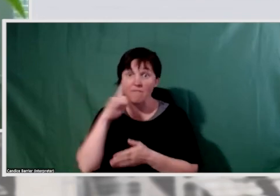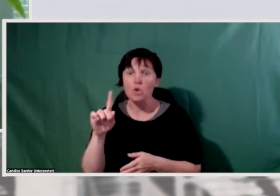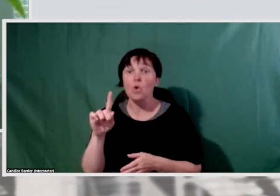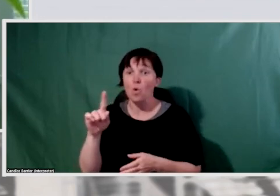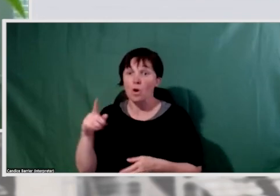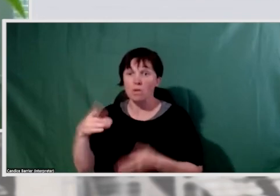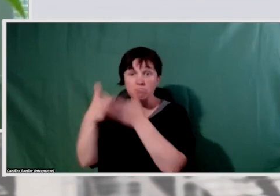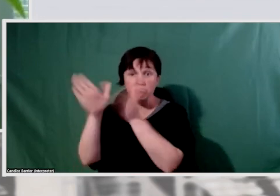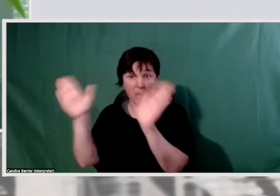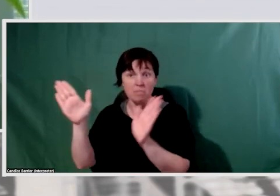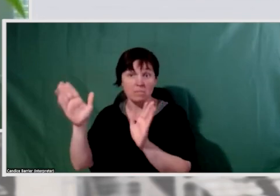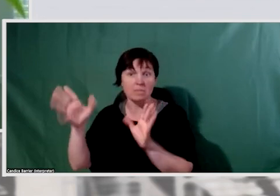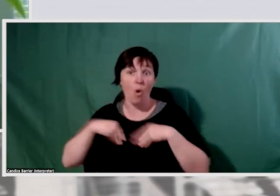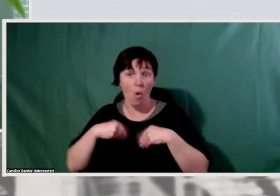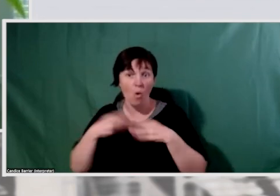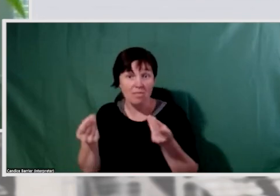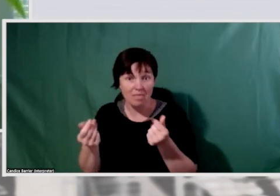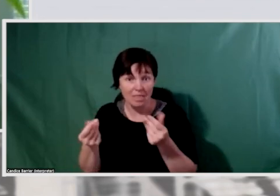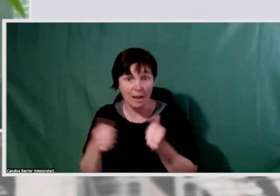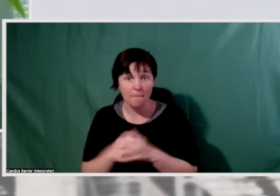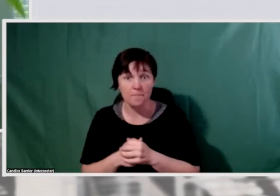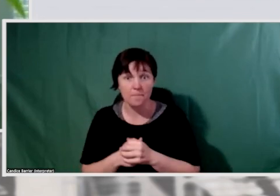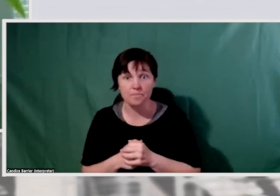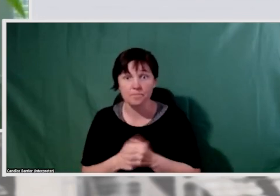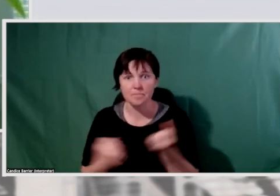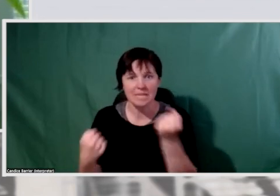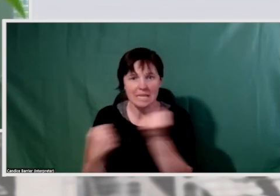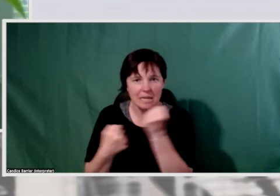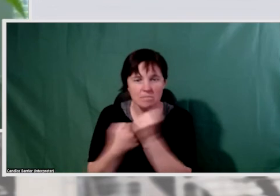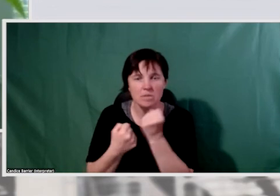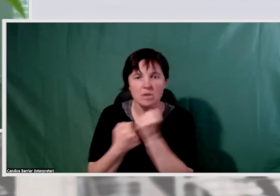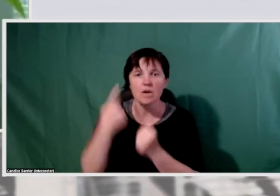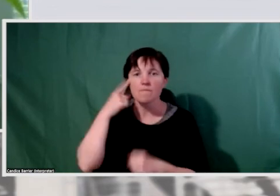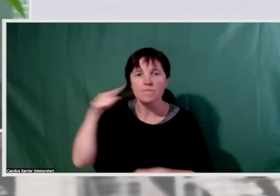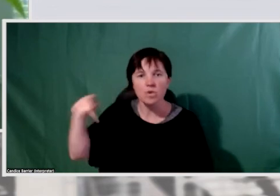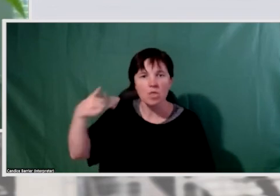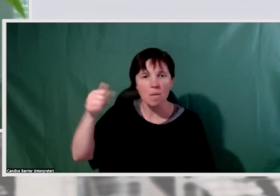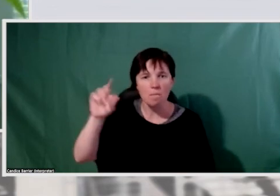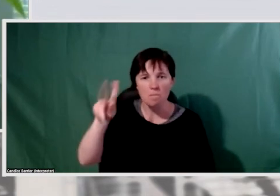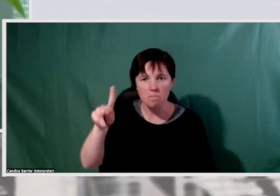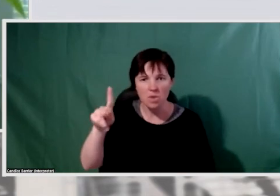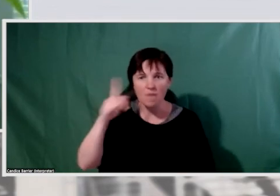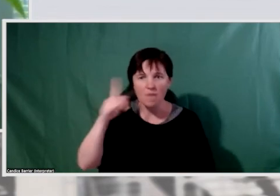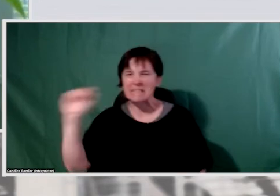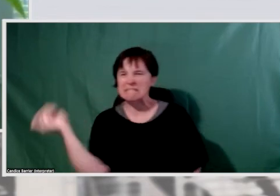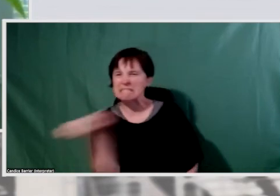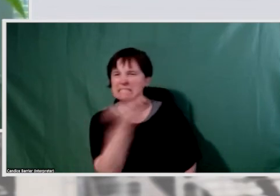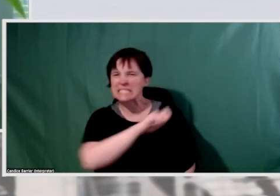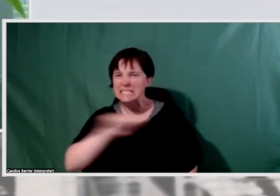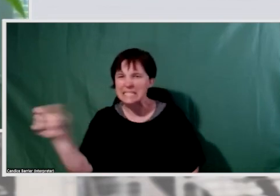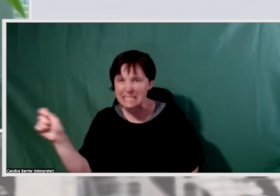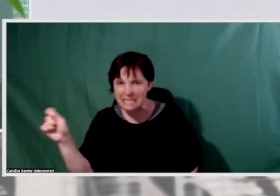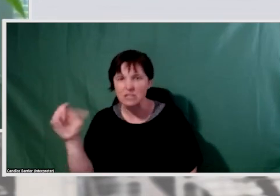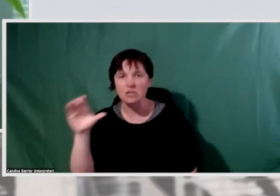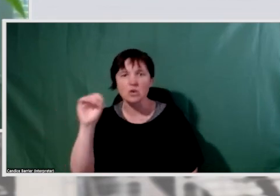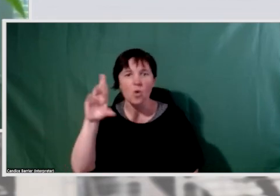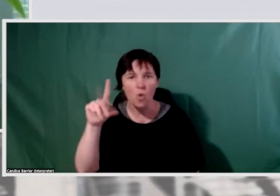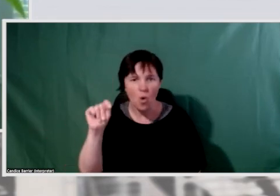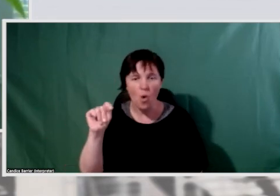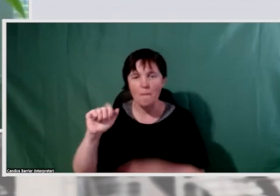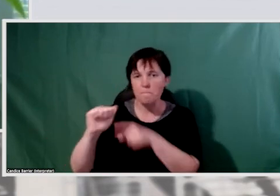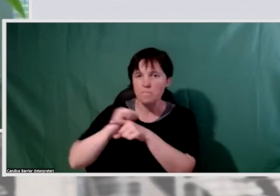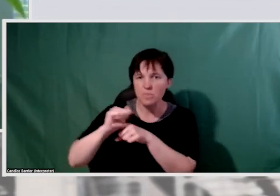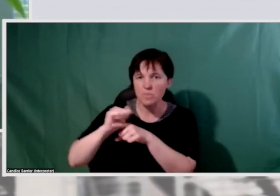made a comment advocating specifically for Shenley Park, better tennis courts there and a practice facility. The